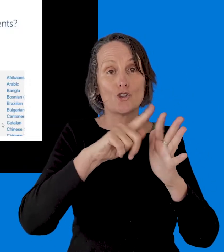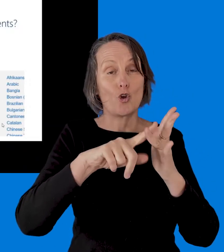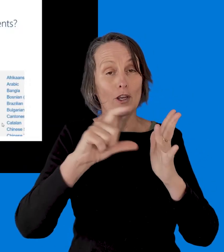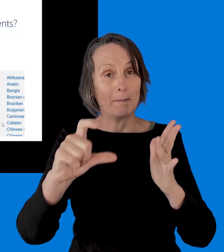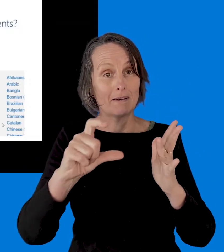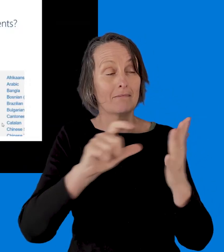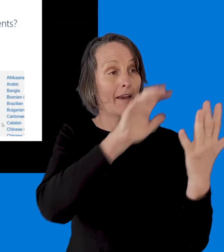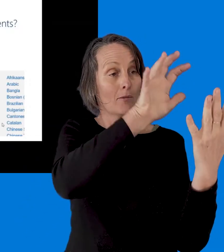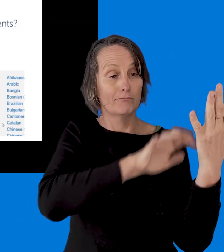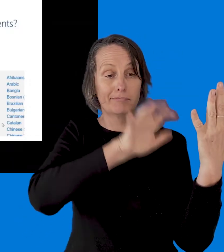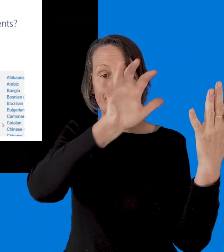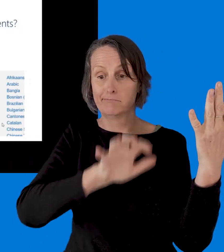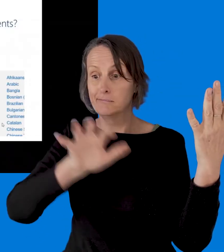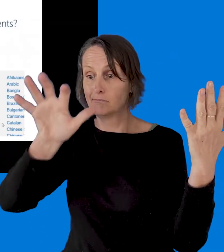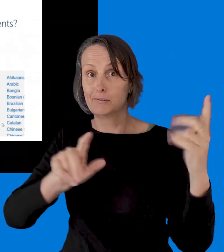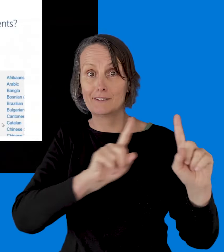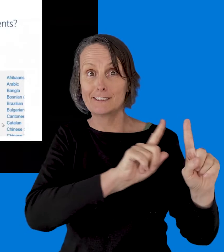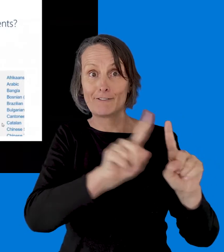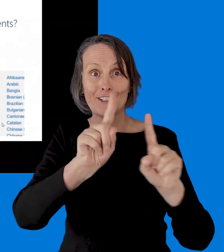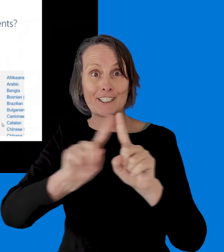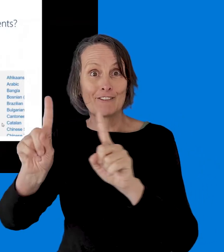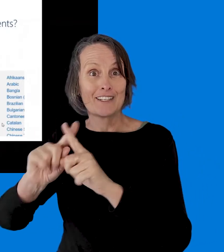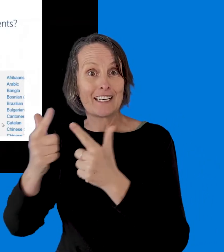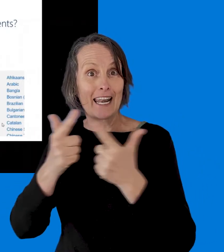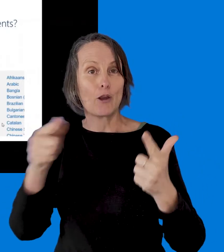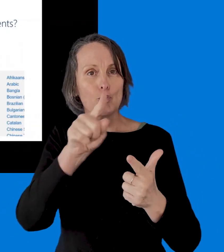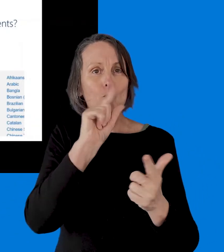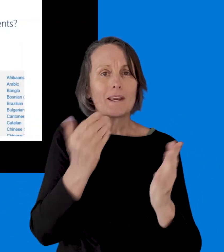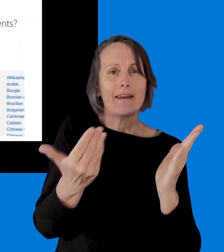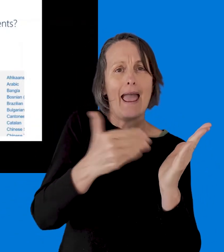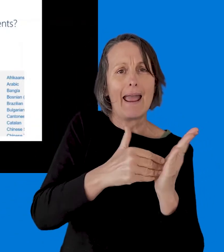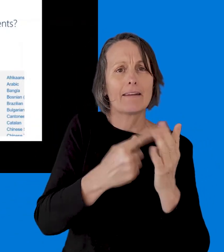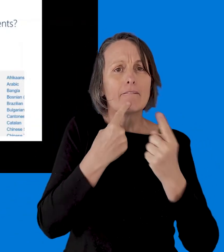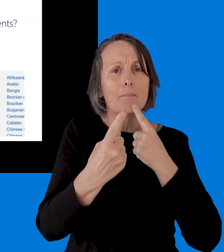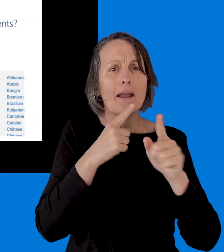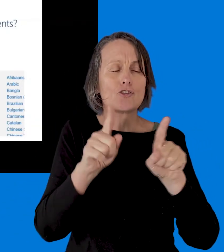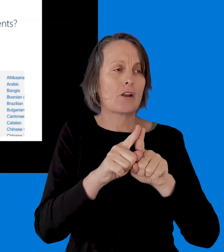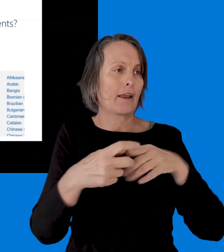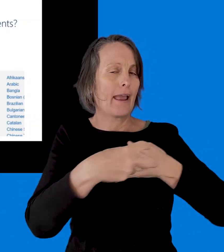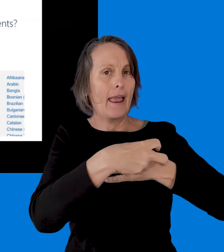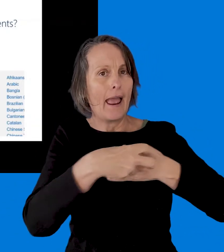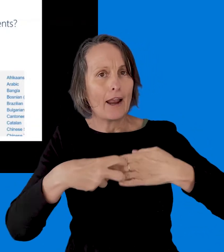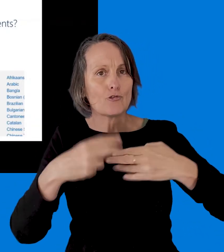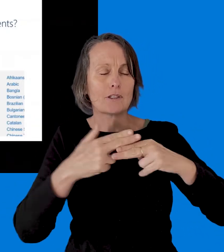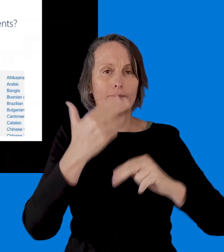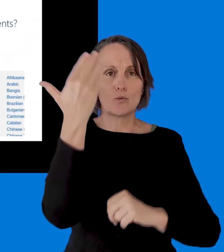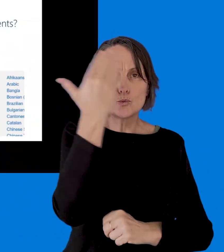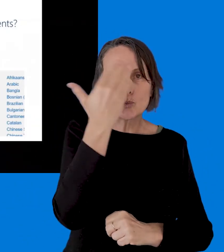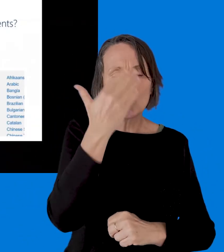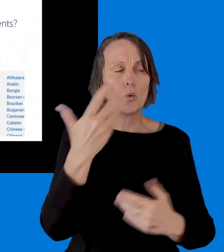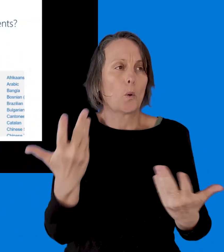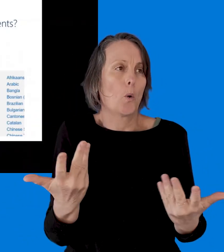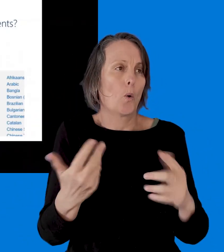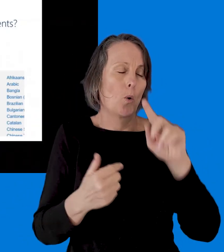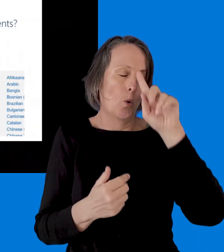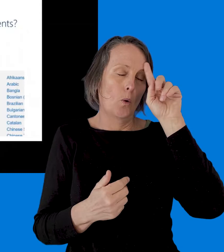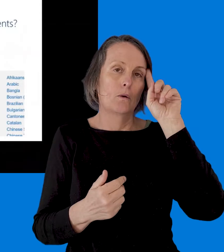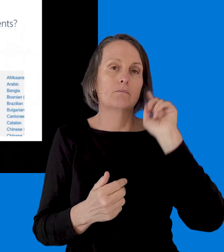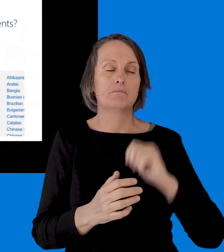documents that you can go in. They're written in each of the languages, and you can go in and put your information, like the school address, let's say, or